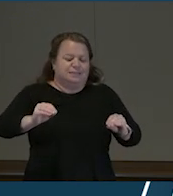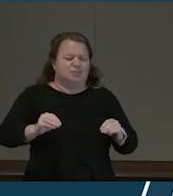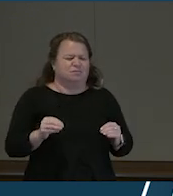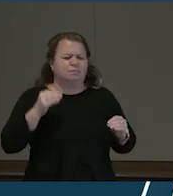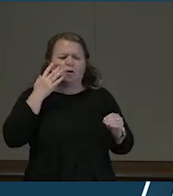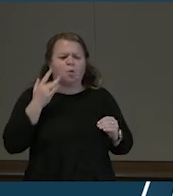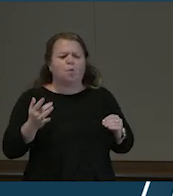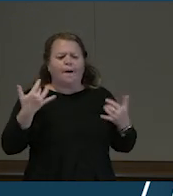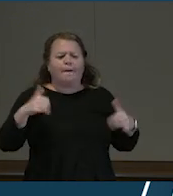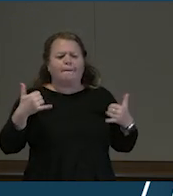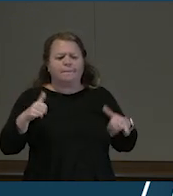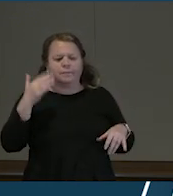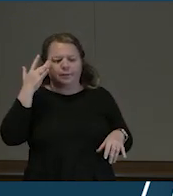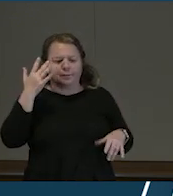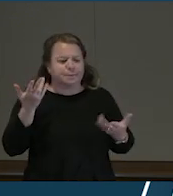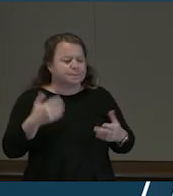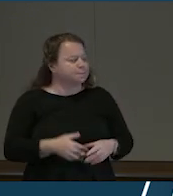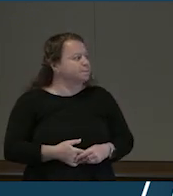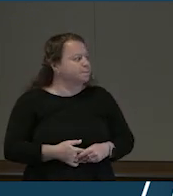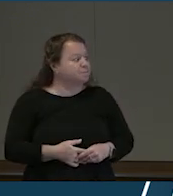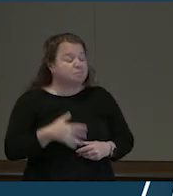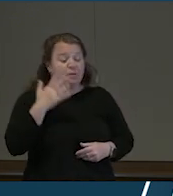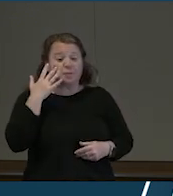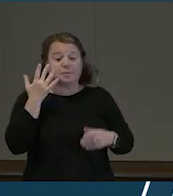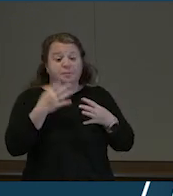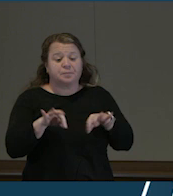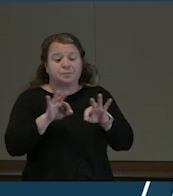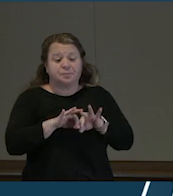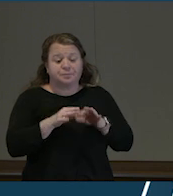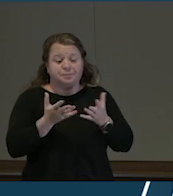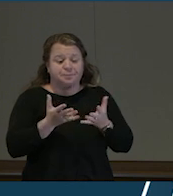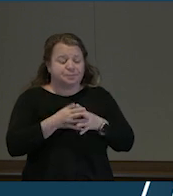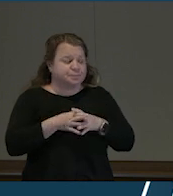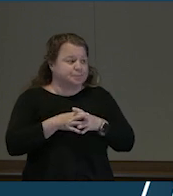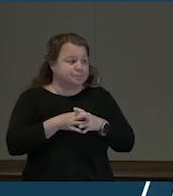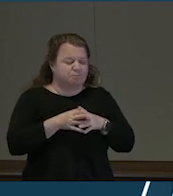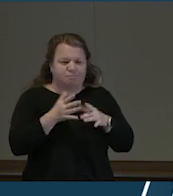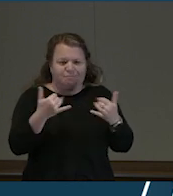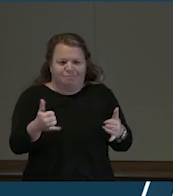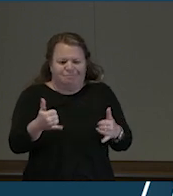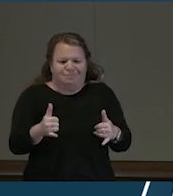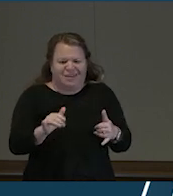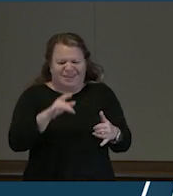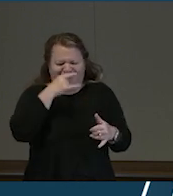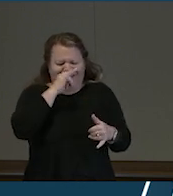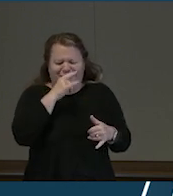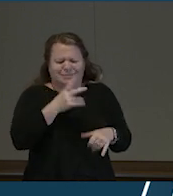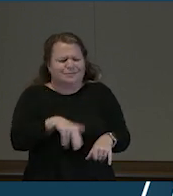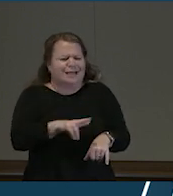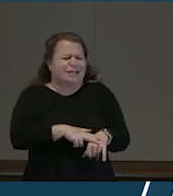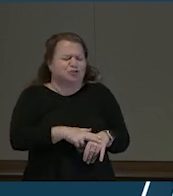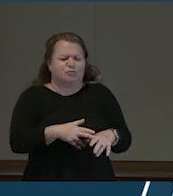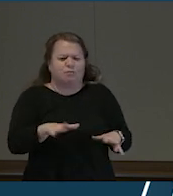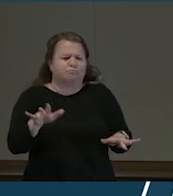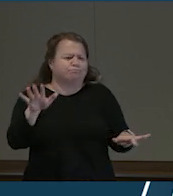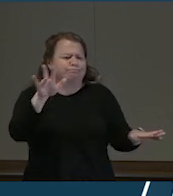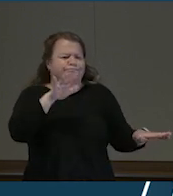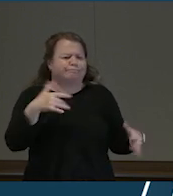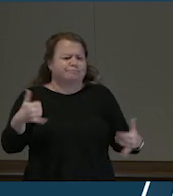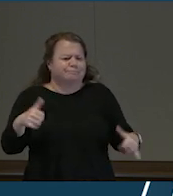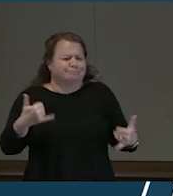play? Why is play important? Playing is natural for kids. Children will spontaneously